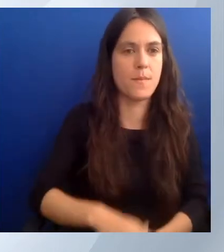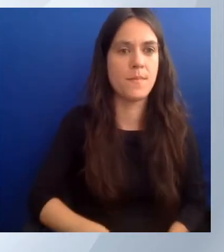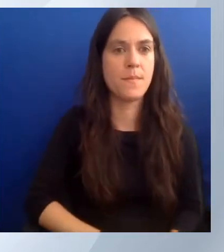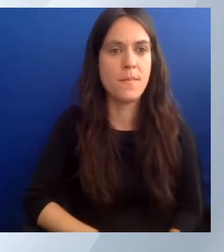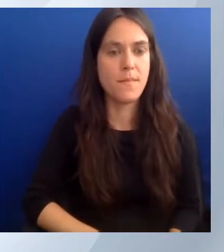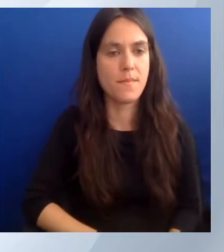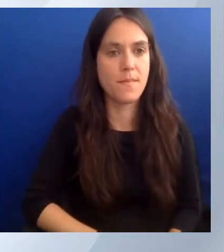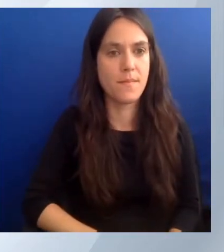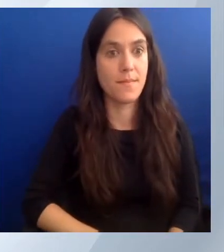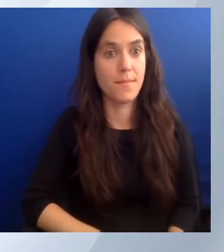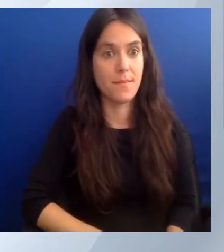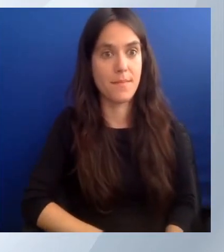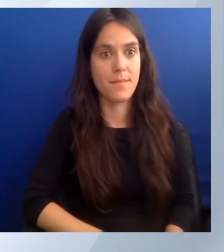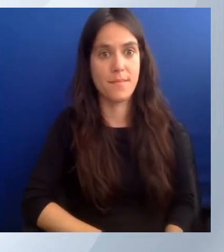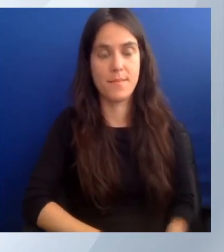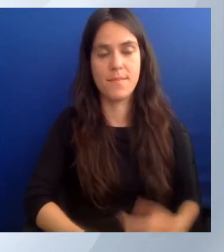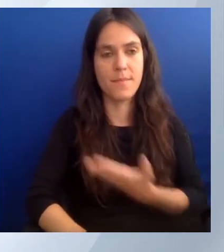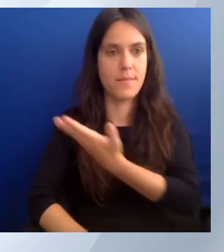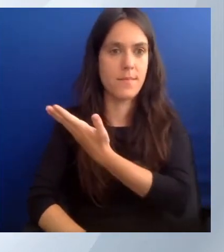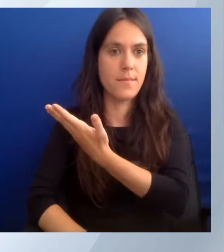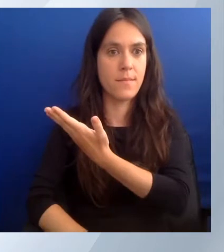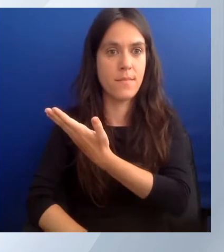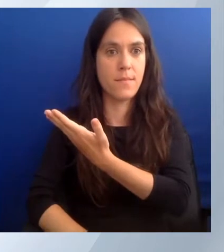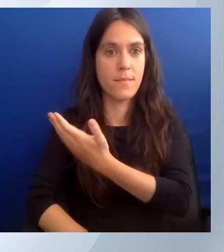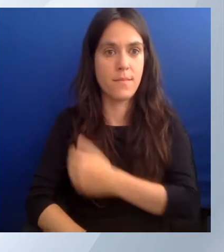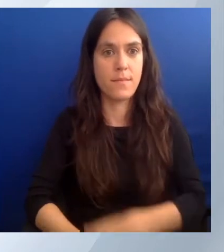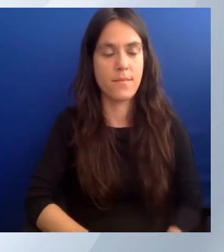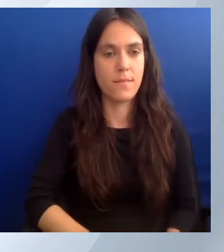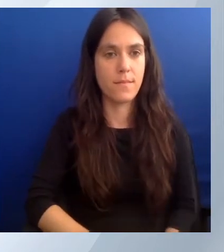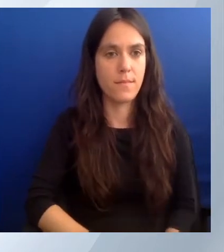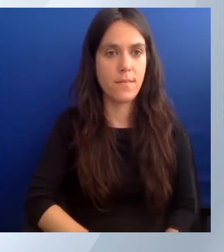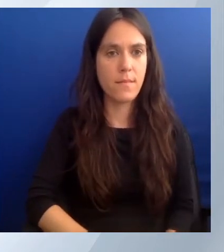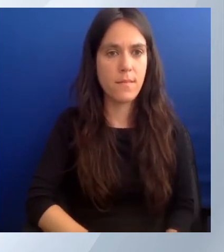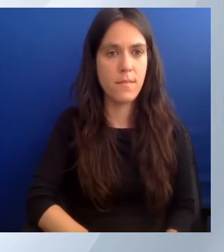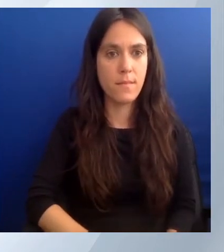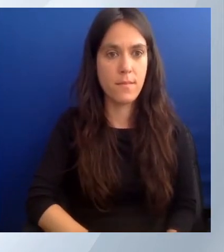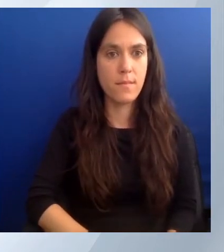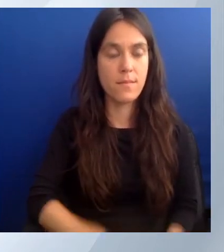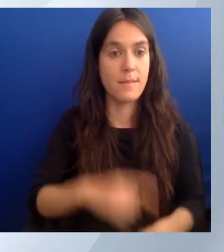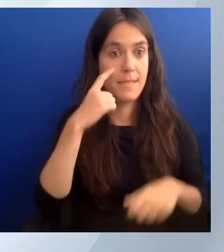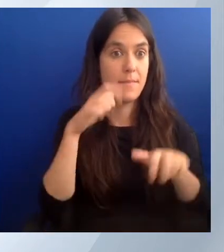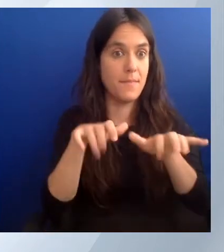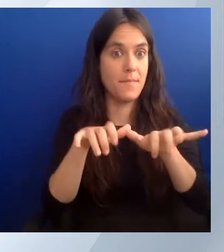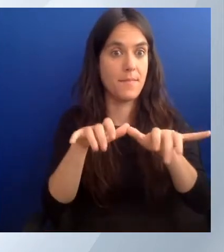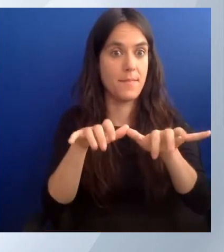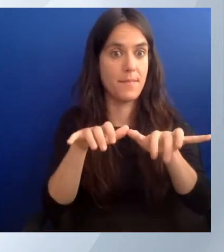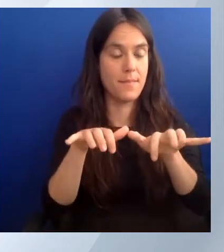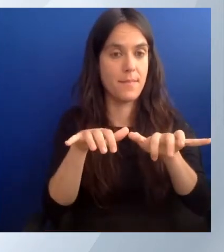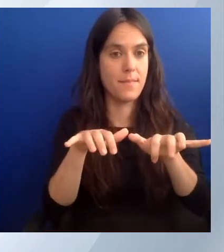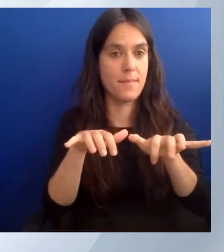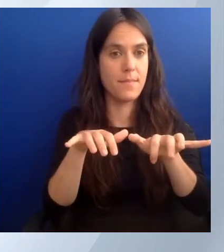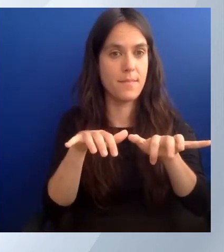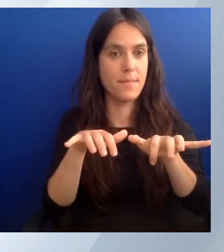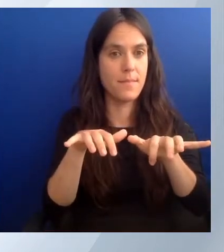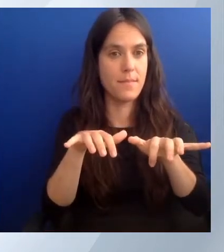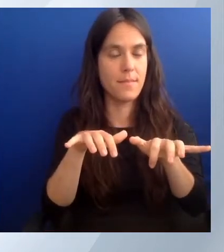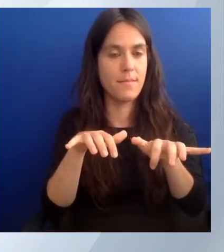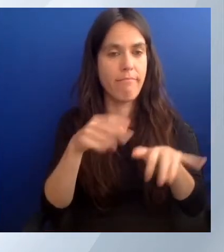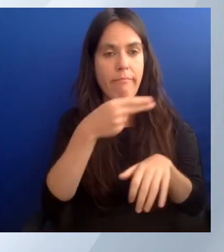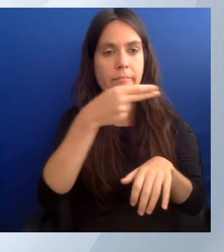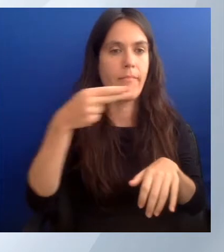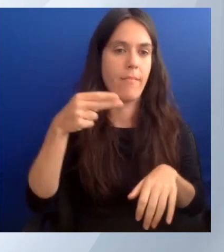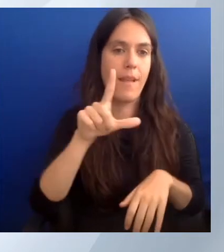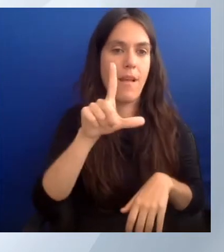corner. And hopefully the portal is going to do something. There we go. And we're just going to call this live